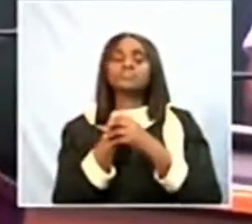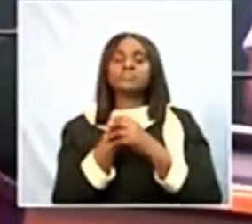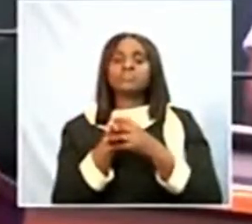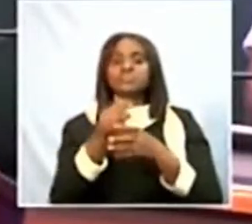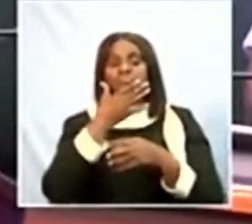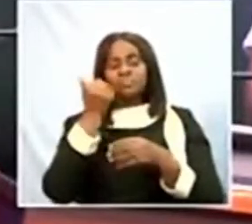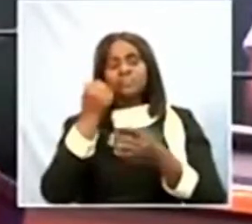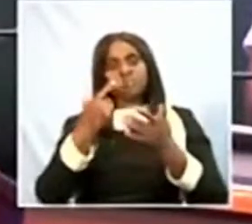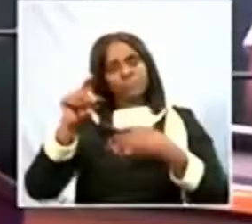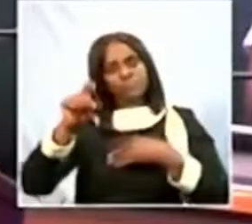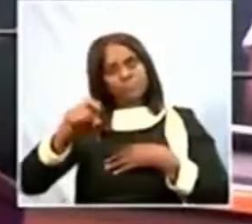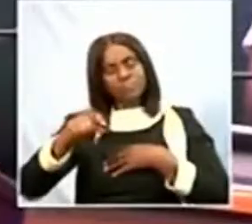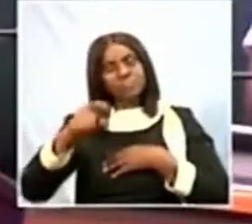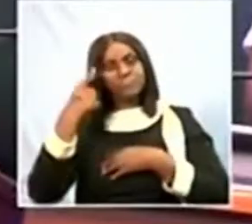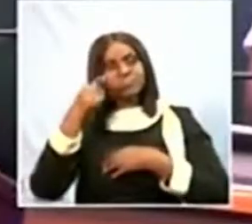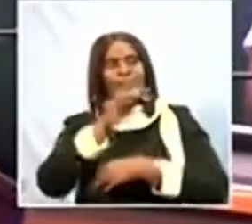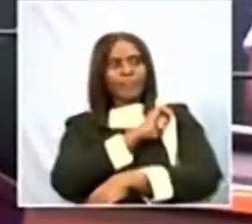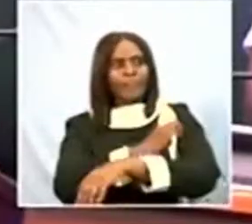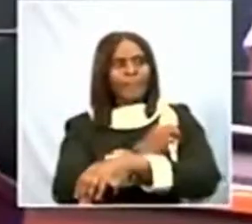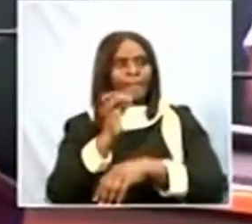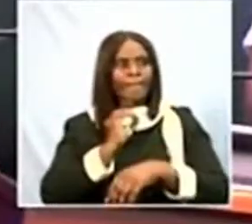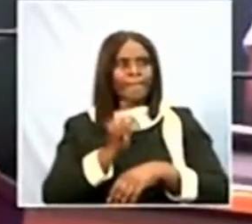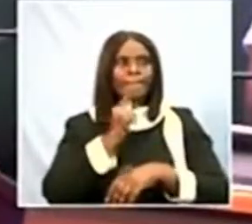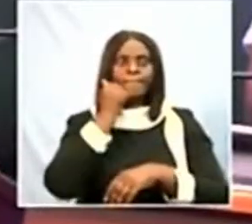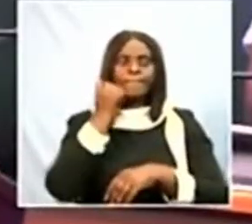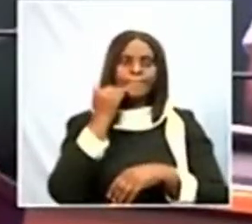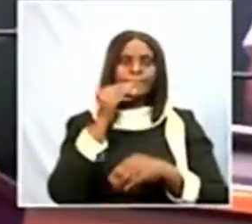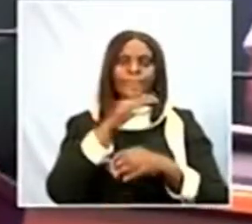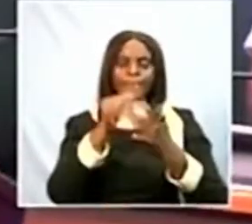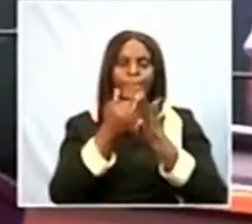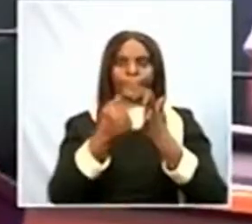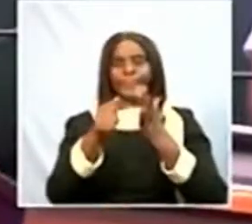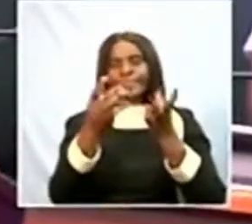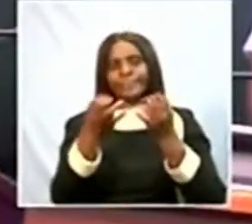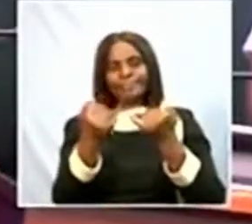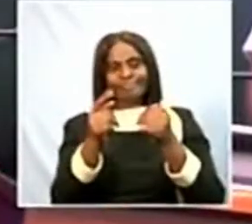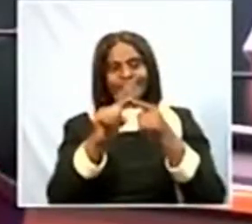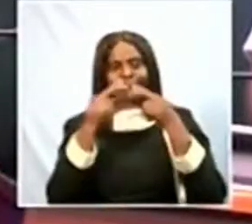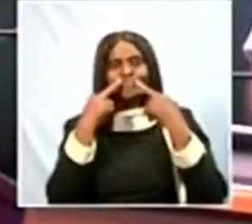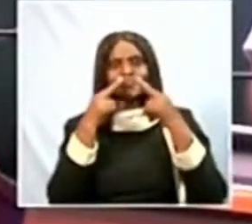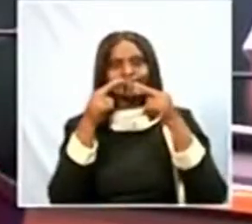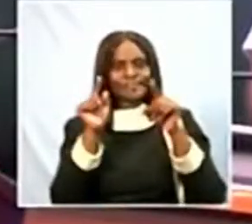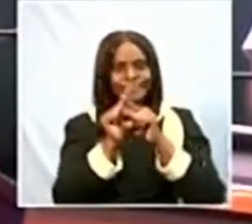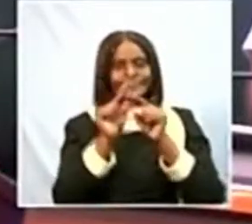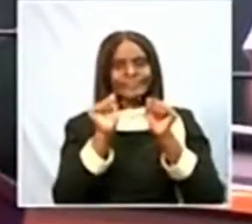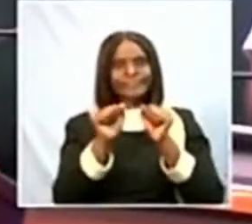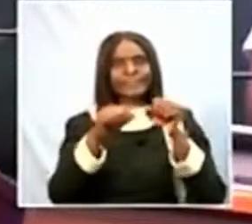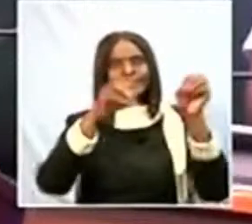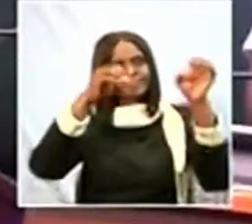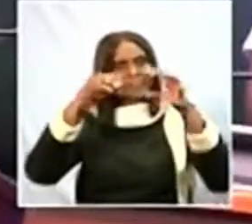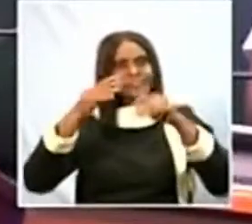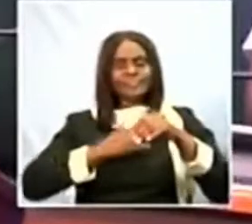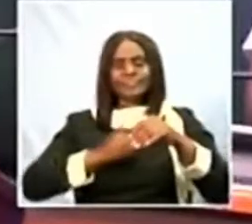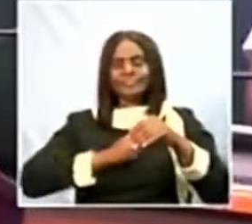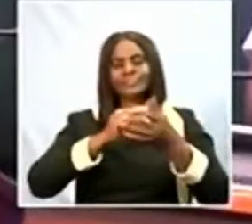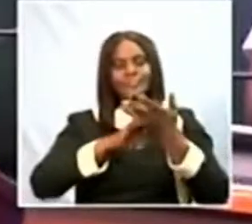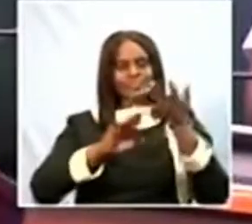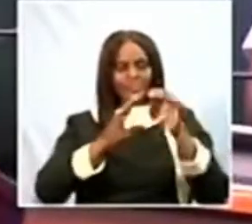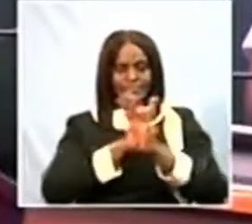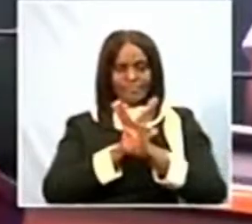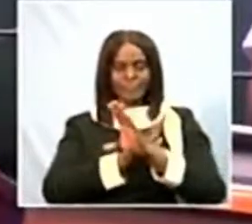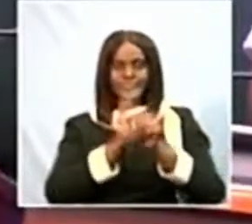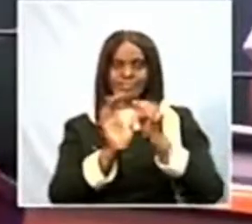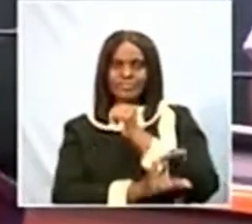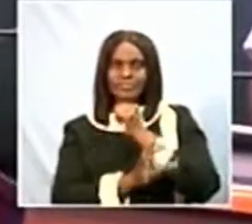better means of power in our houses rather than us using oil and coal, but we resort to wind and thermal electricity, I believe Zambia can be a better